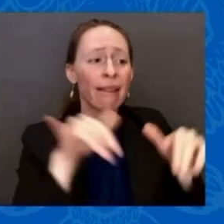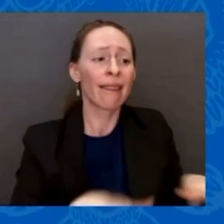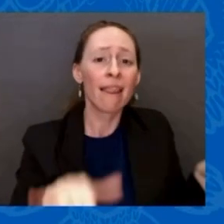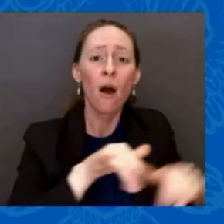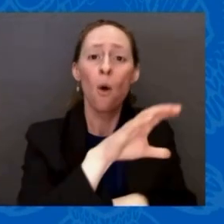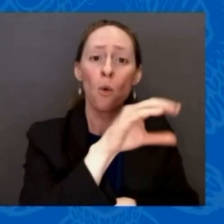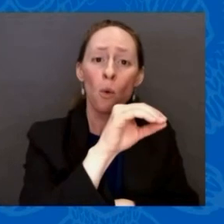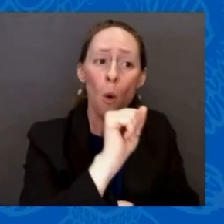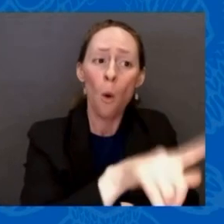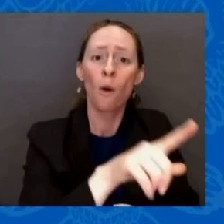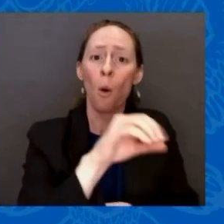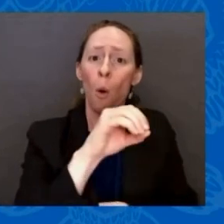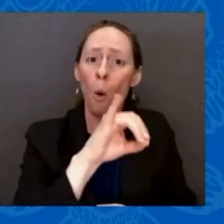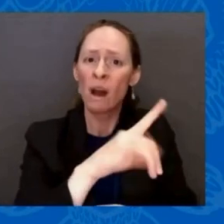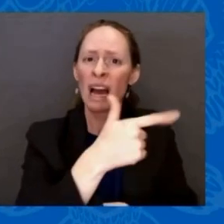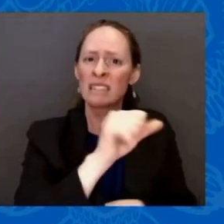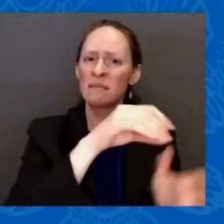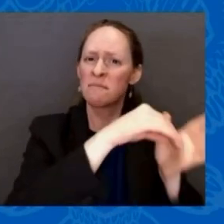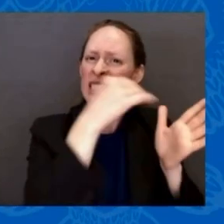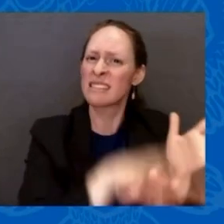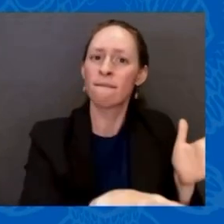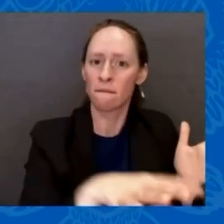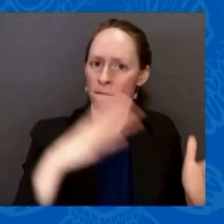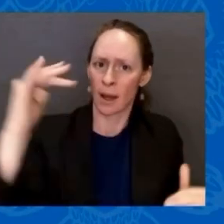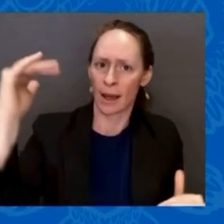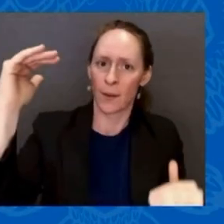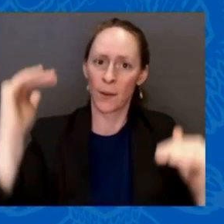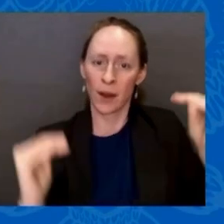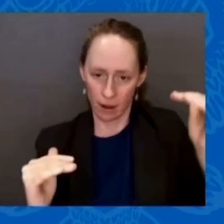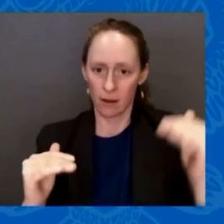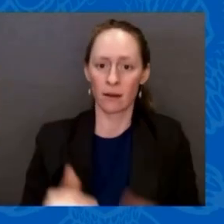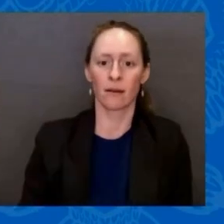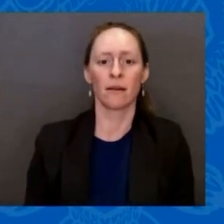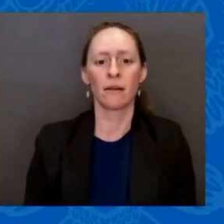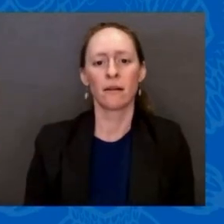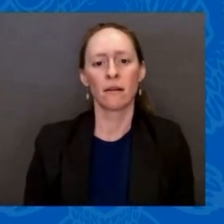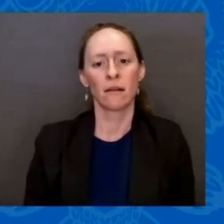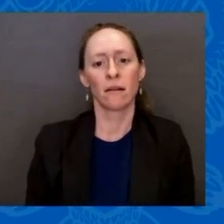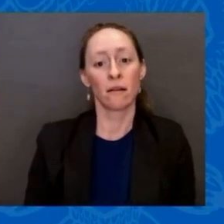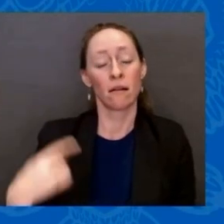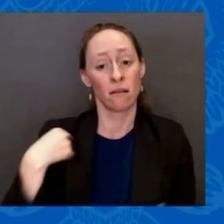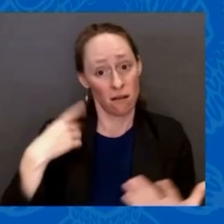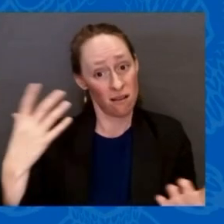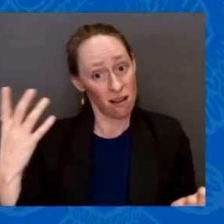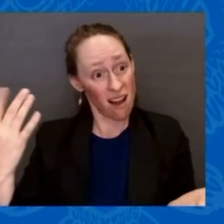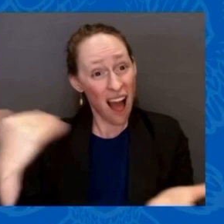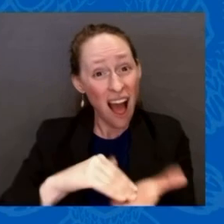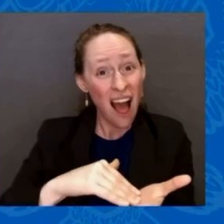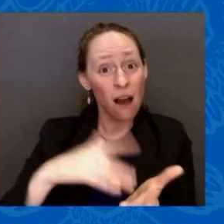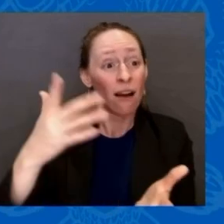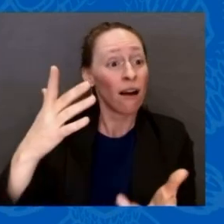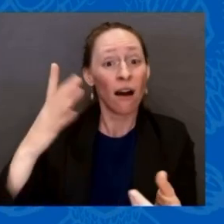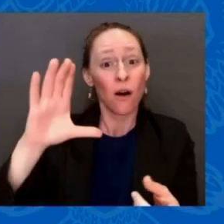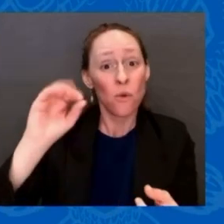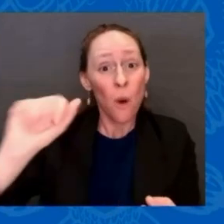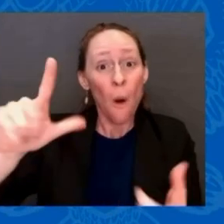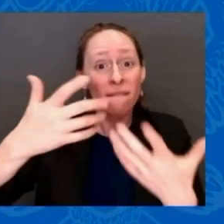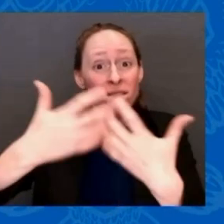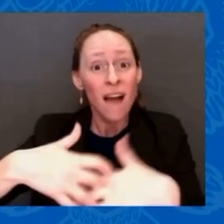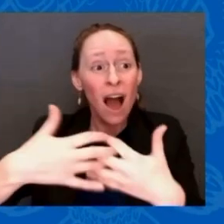plant in America. Not just because I'd like to pass a law to say that. It's too expensive. It doesn't work